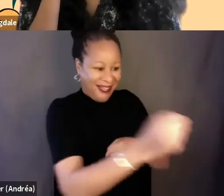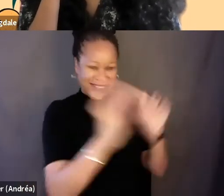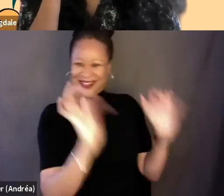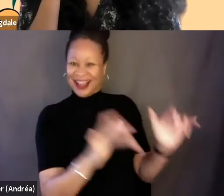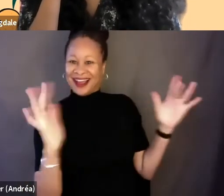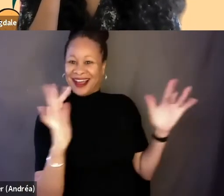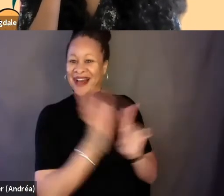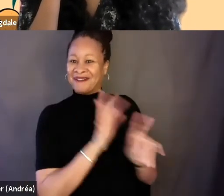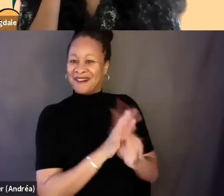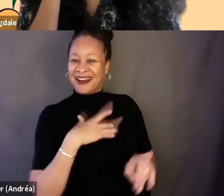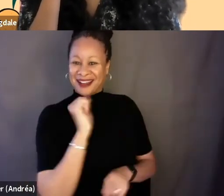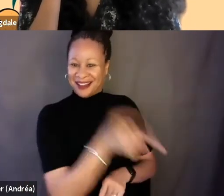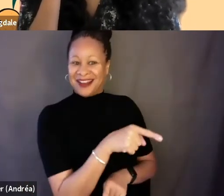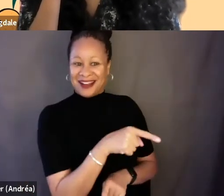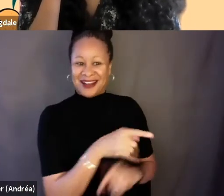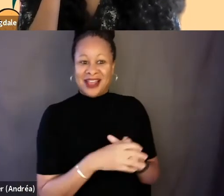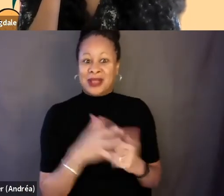behind